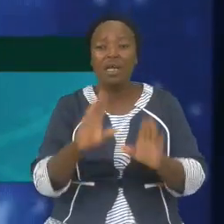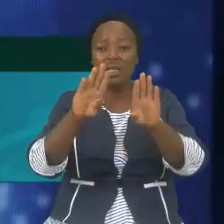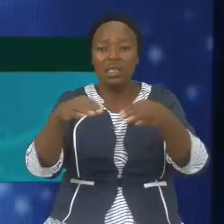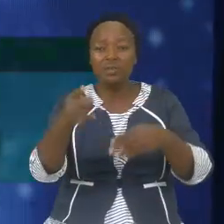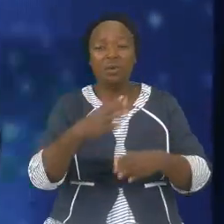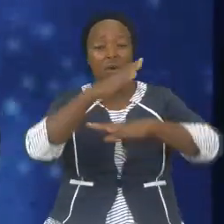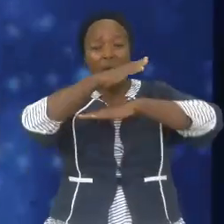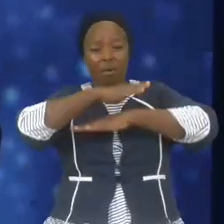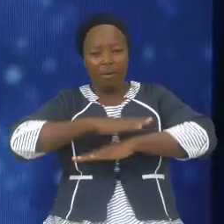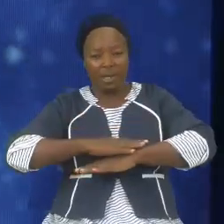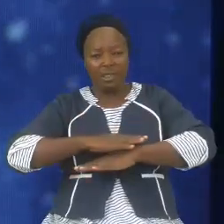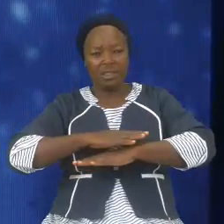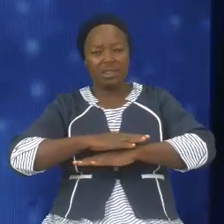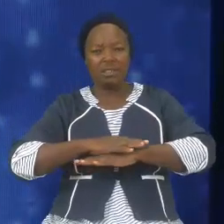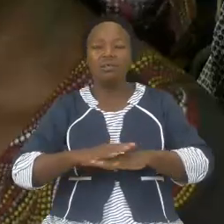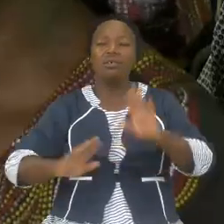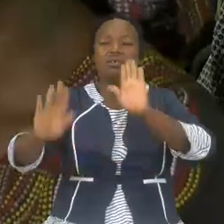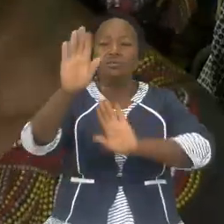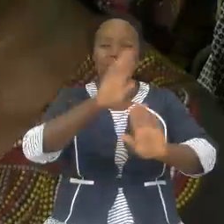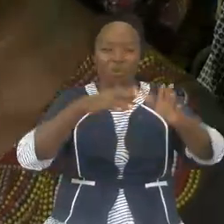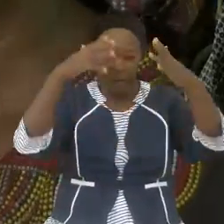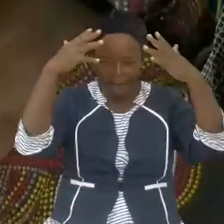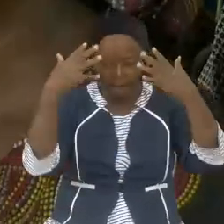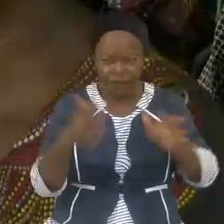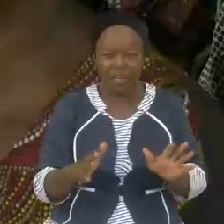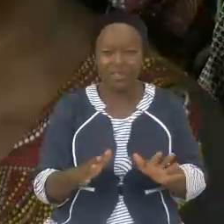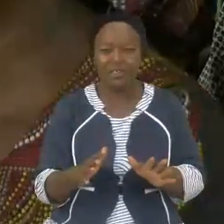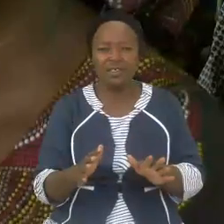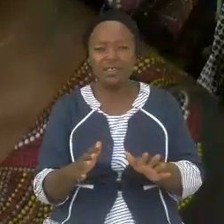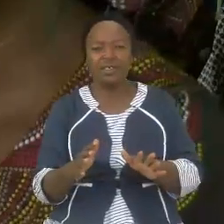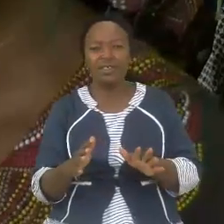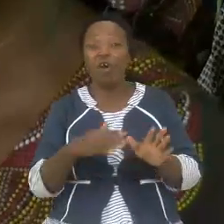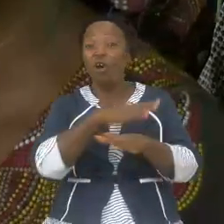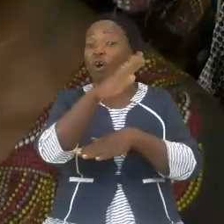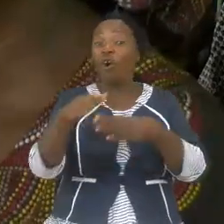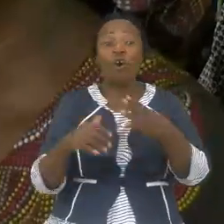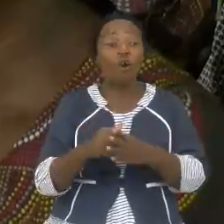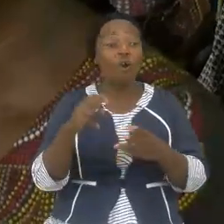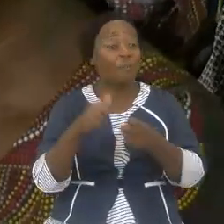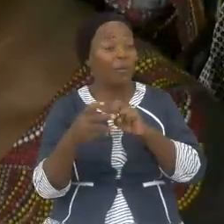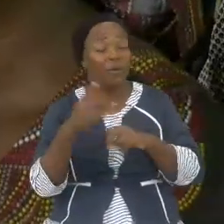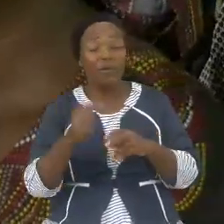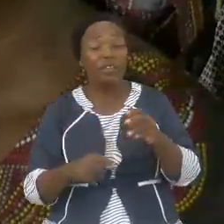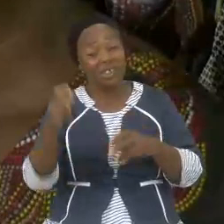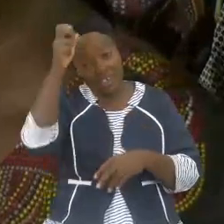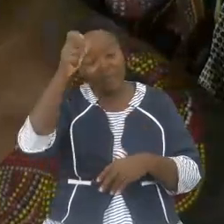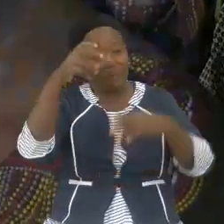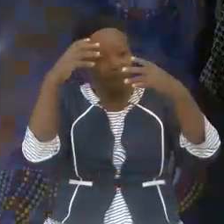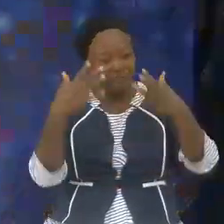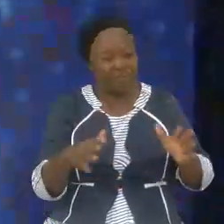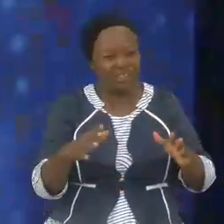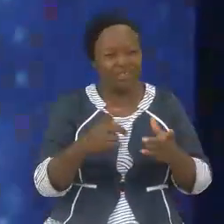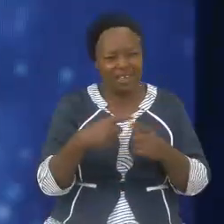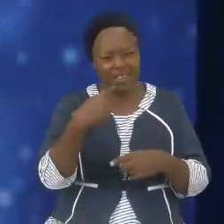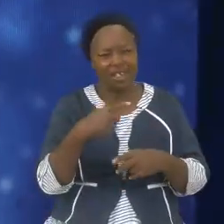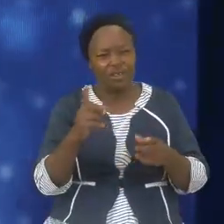rest, trouble is over. All those challenges of the devil, they're over. It says, to